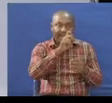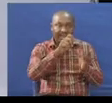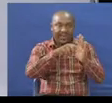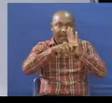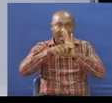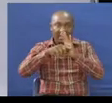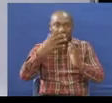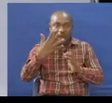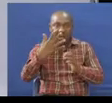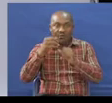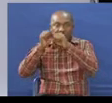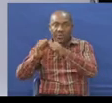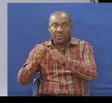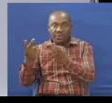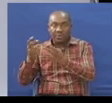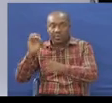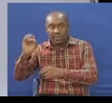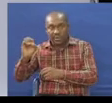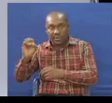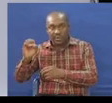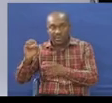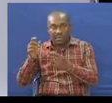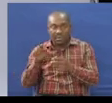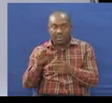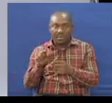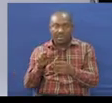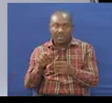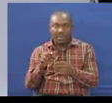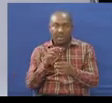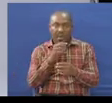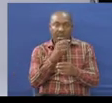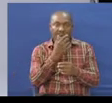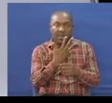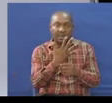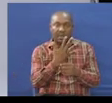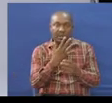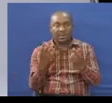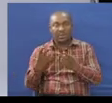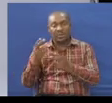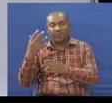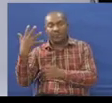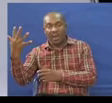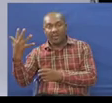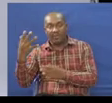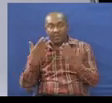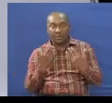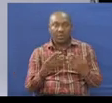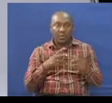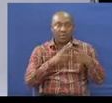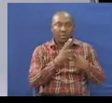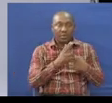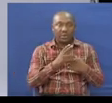x minus 5 should be equal to 0, of which x is equal to 5 here.